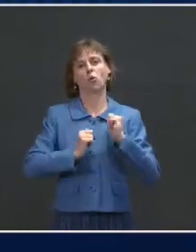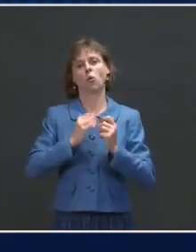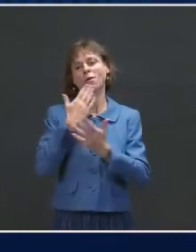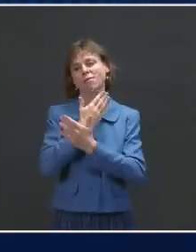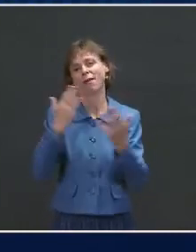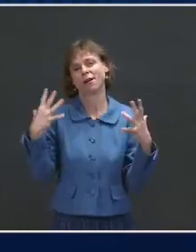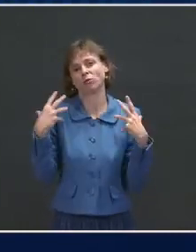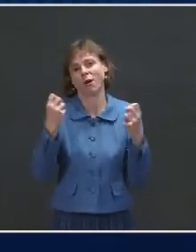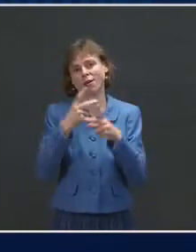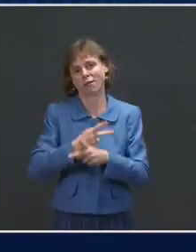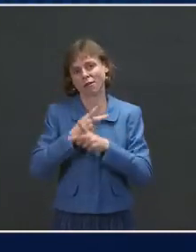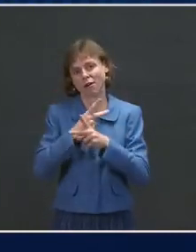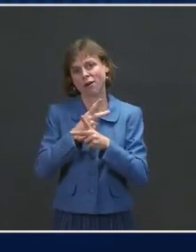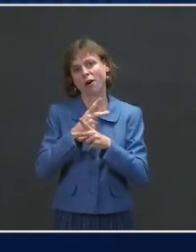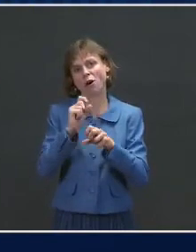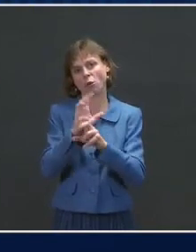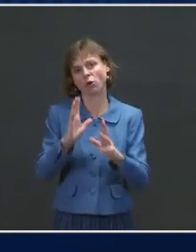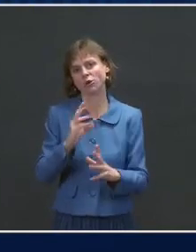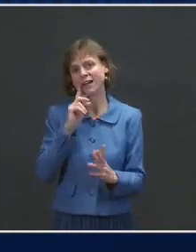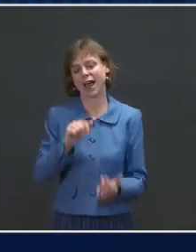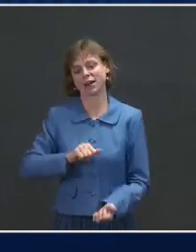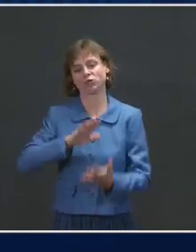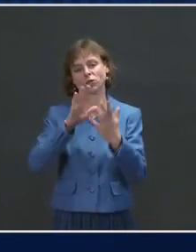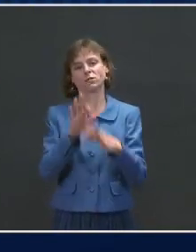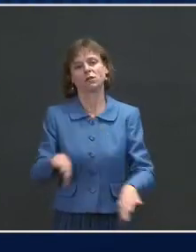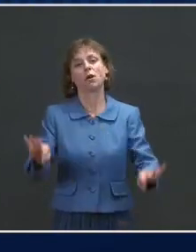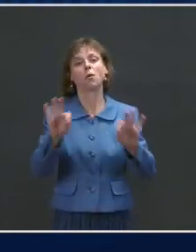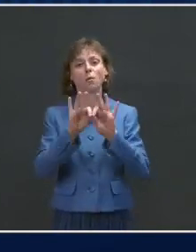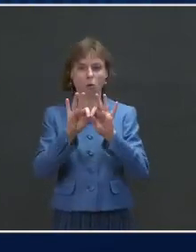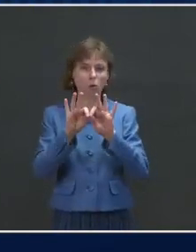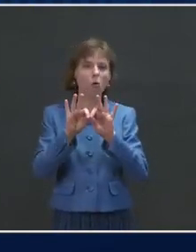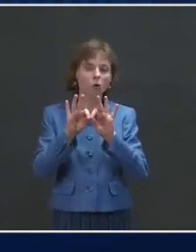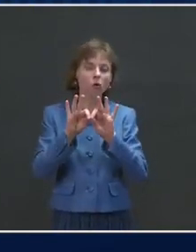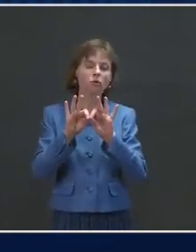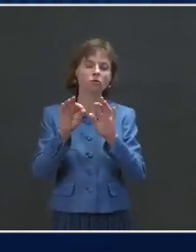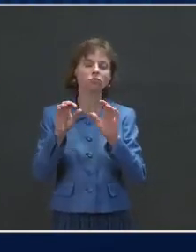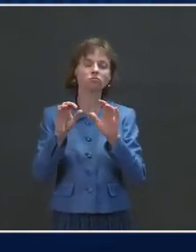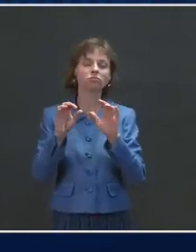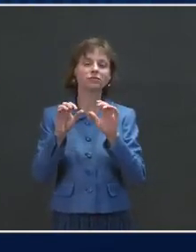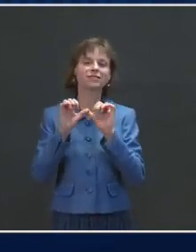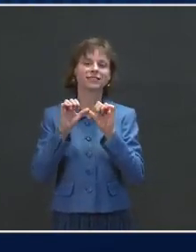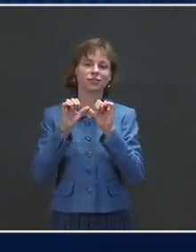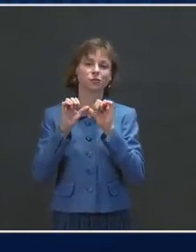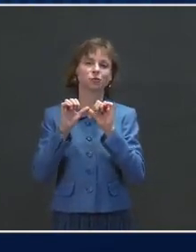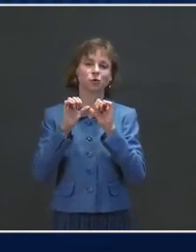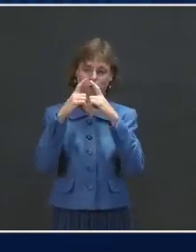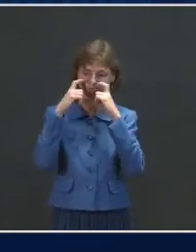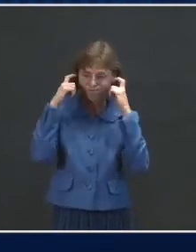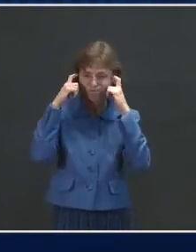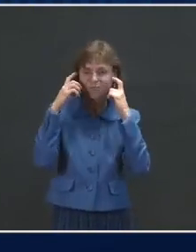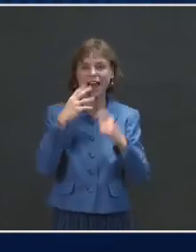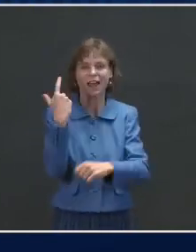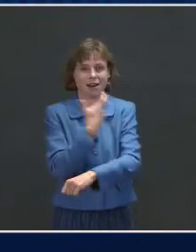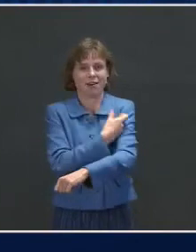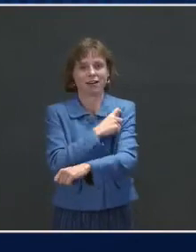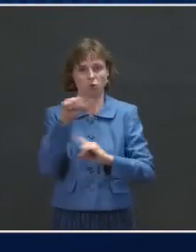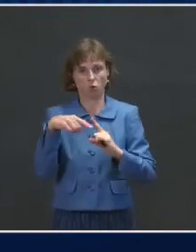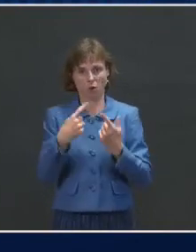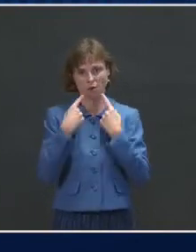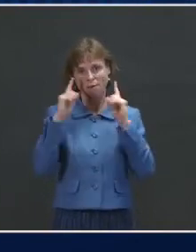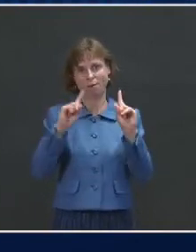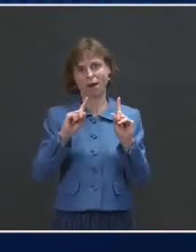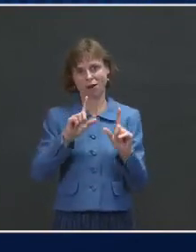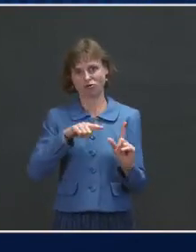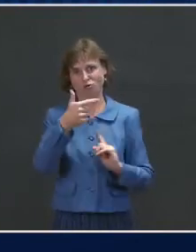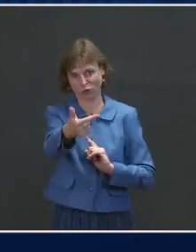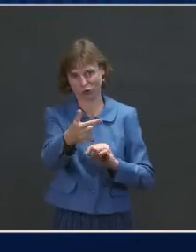addressing the importance of continuing to wear masks and getting vaccinations when it's your turn. This is a good example of how you can expect the